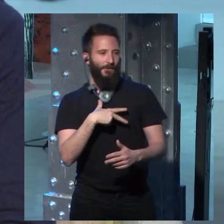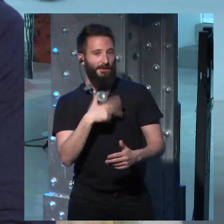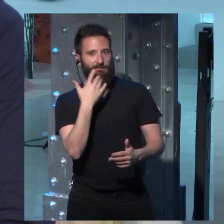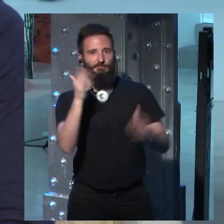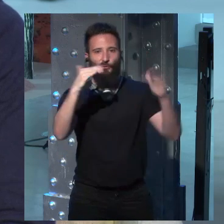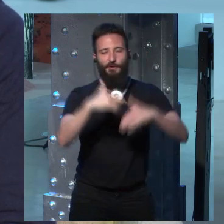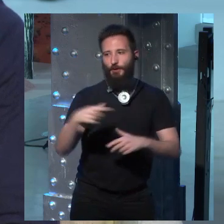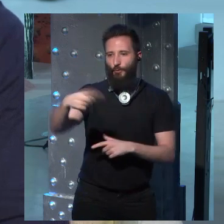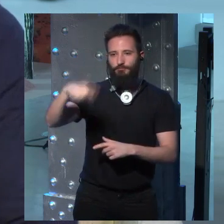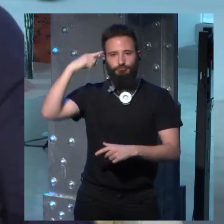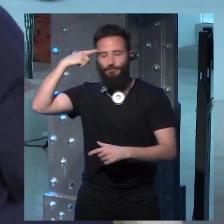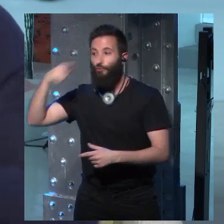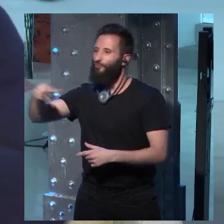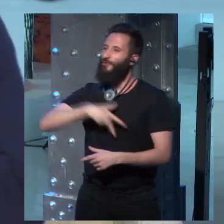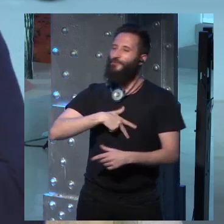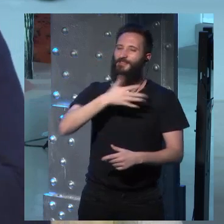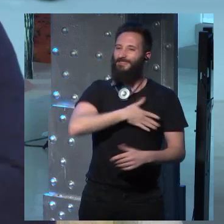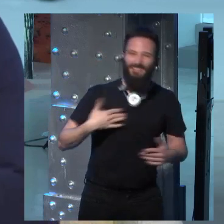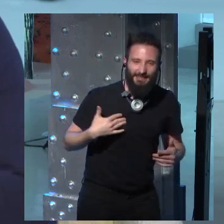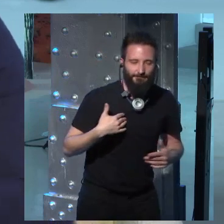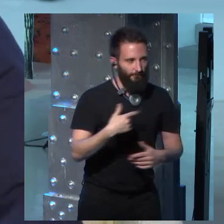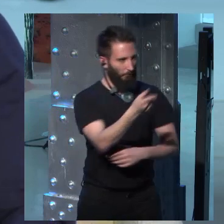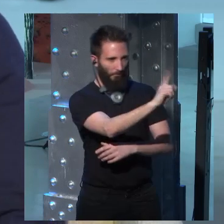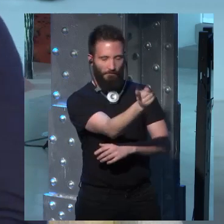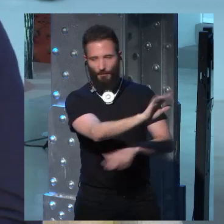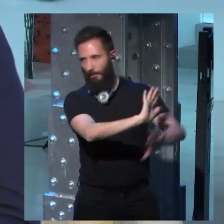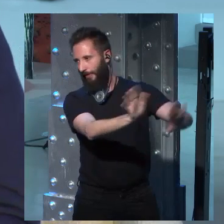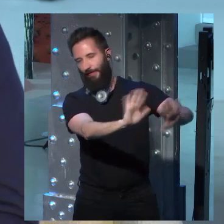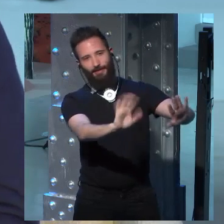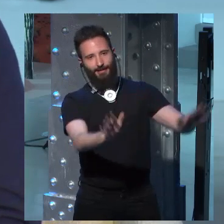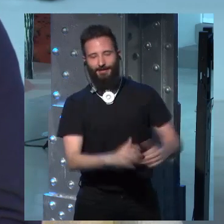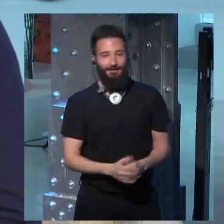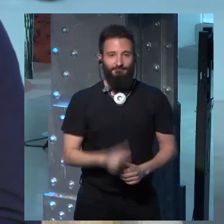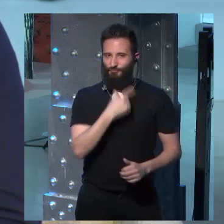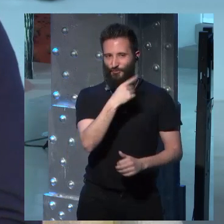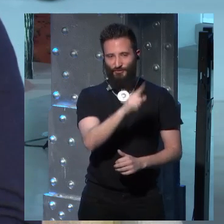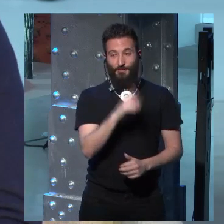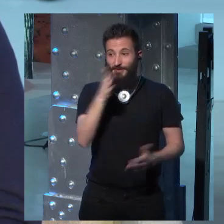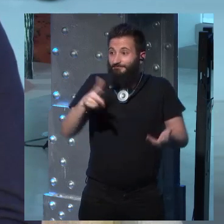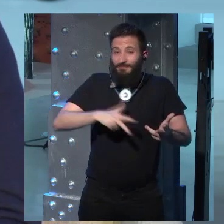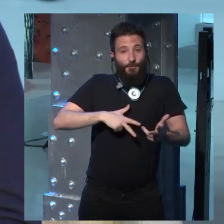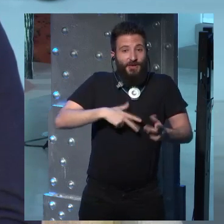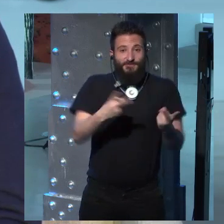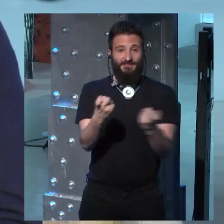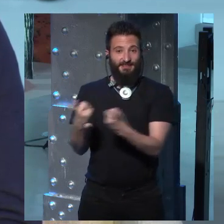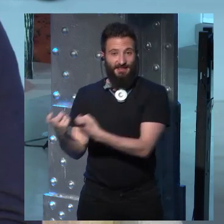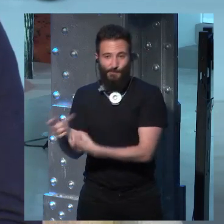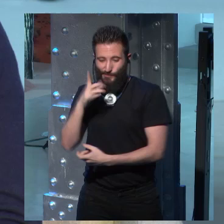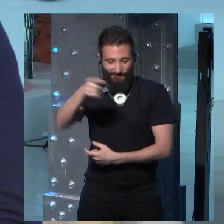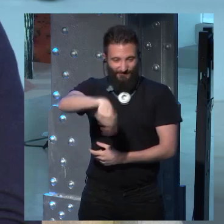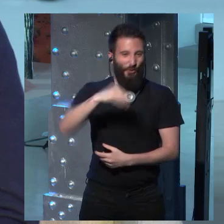lawyer? No, I don't want to be a lawyer, but we need lawyers because we're idiots. We're a bunch